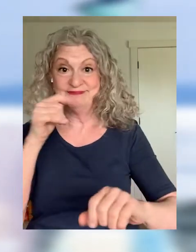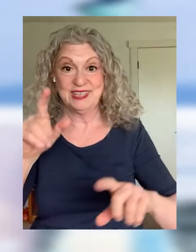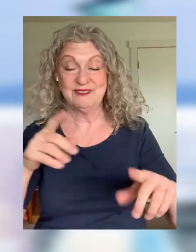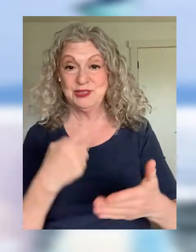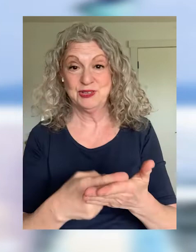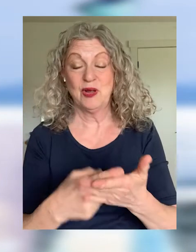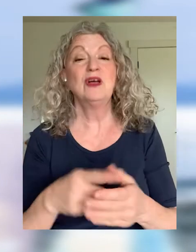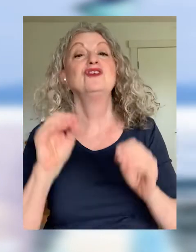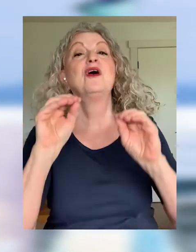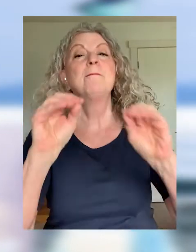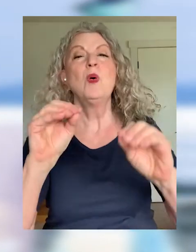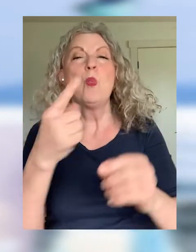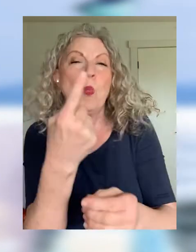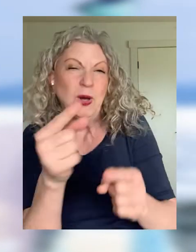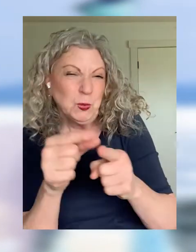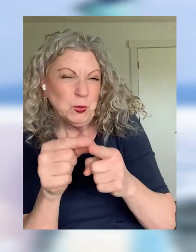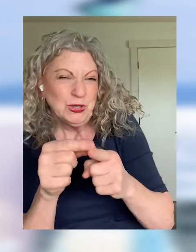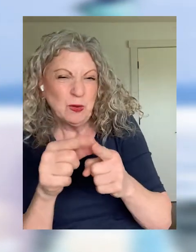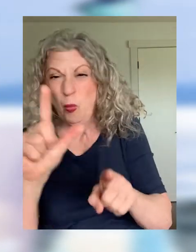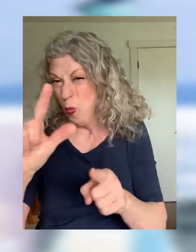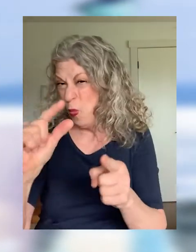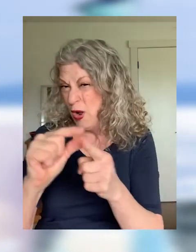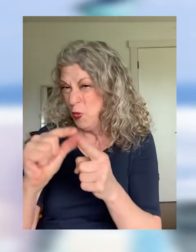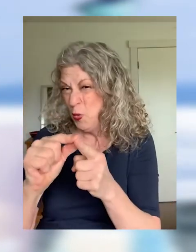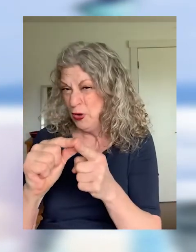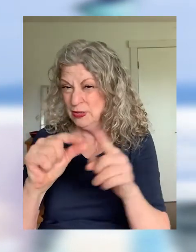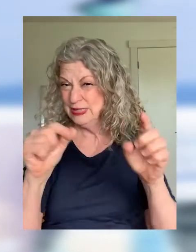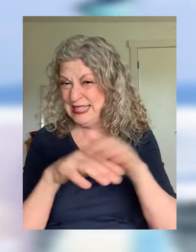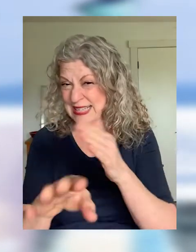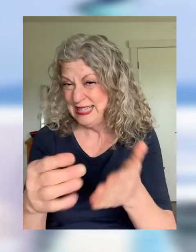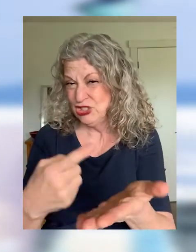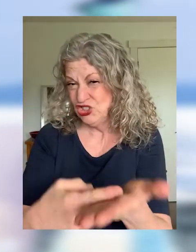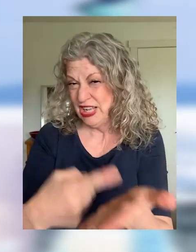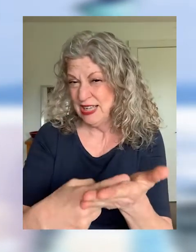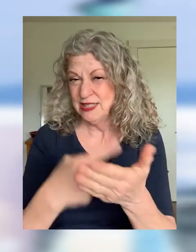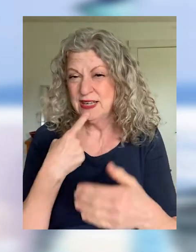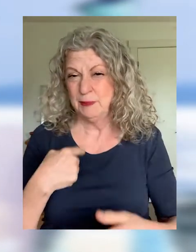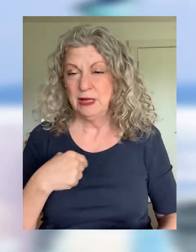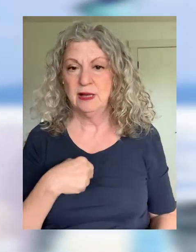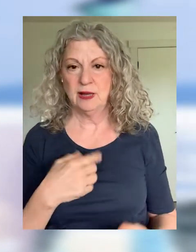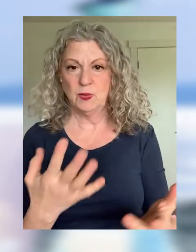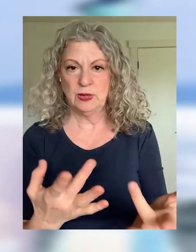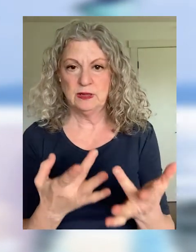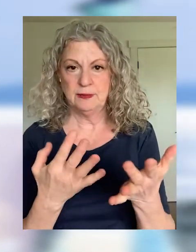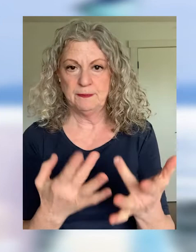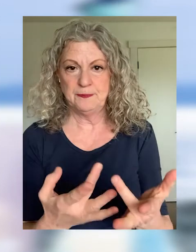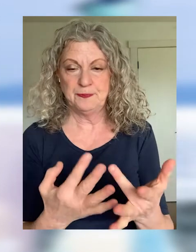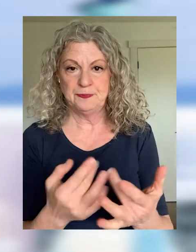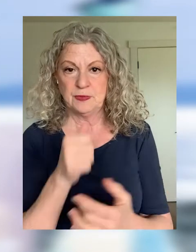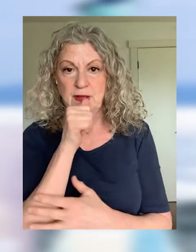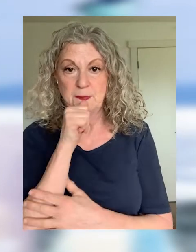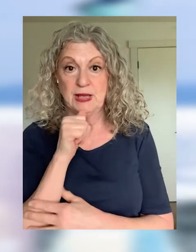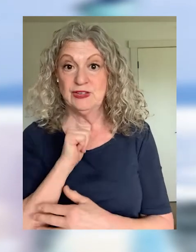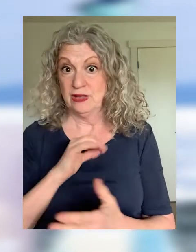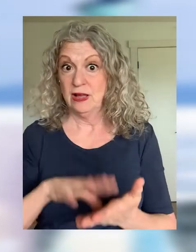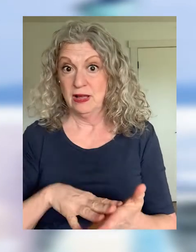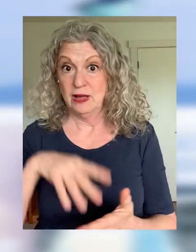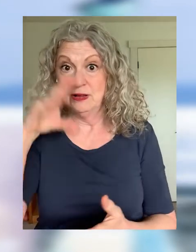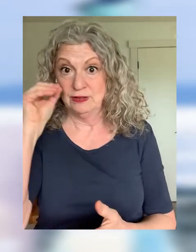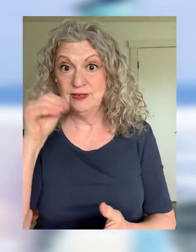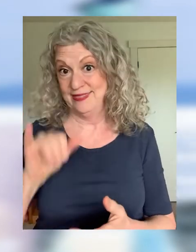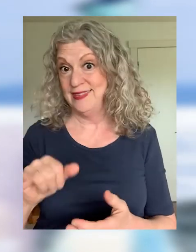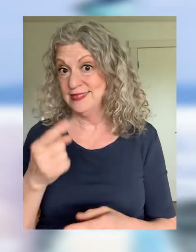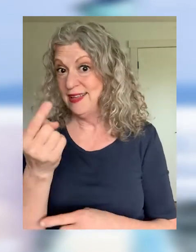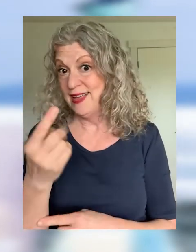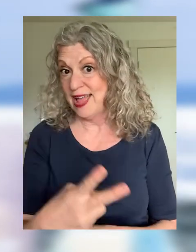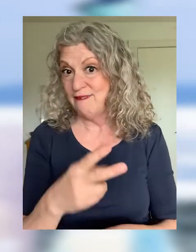talk. Just put one word in the chat. Just one word to tell me how you are. I wait. Patience, I've learned, is half